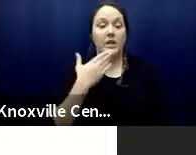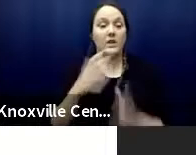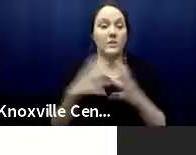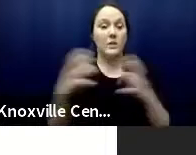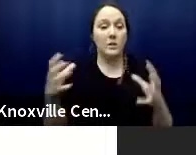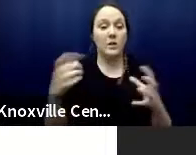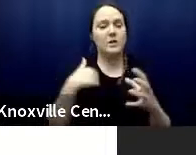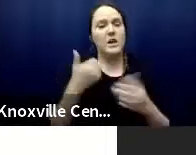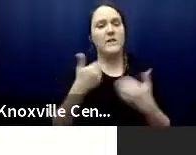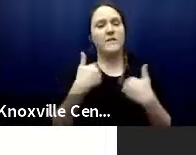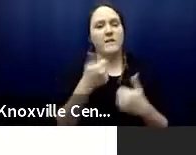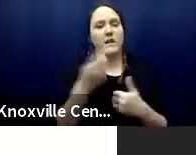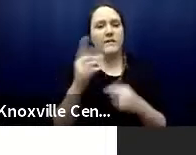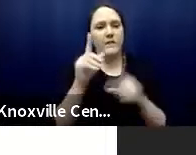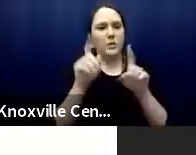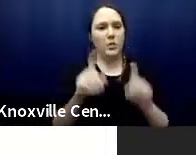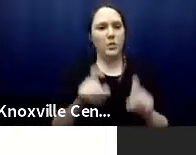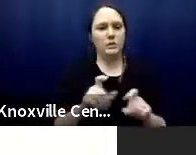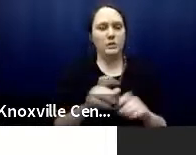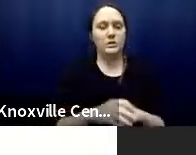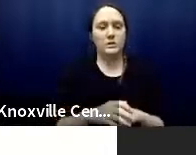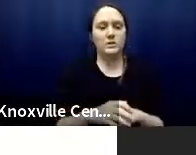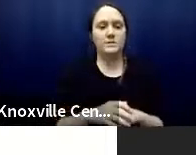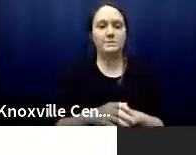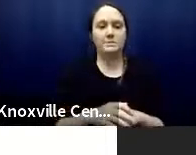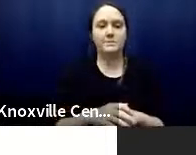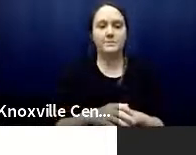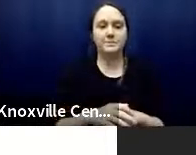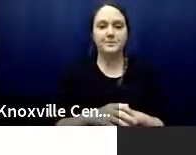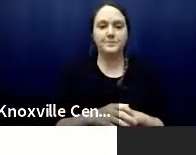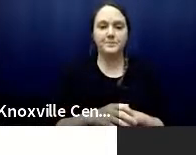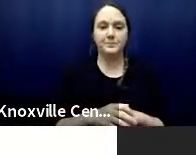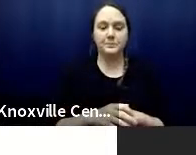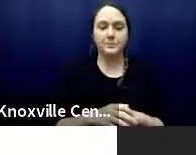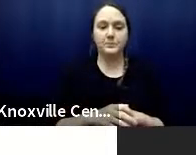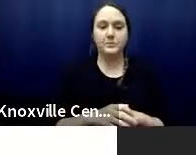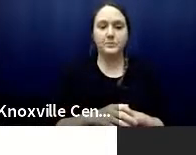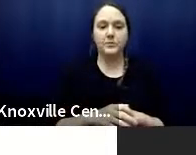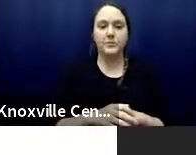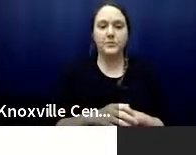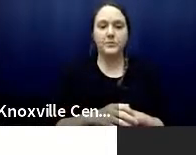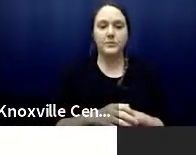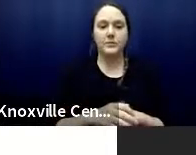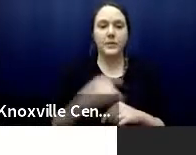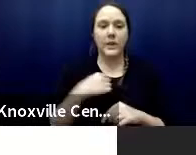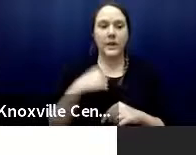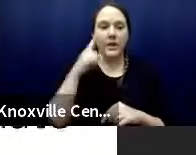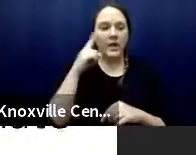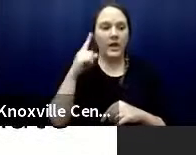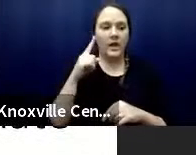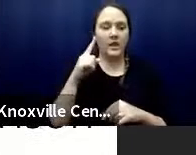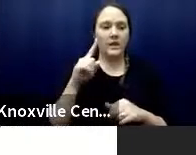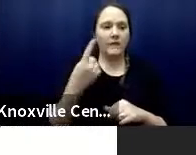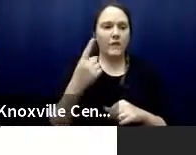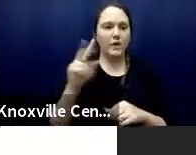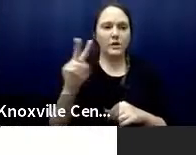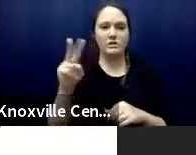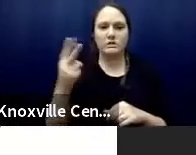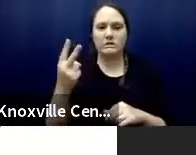of questions, Dr. Shamiyeh, that on your, I guess the first or second slide you